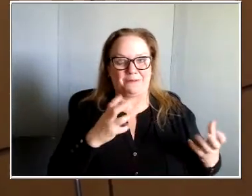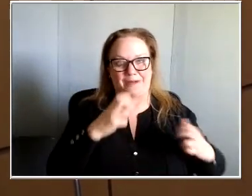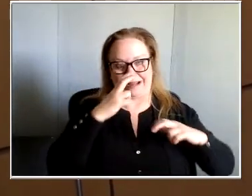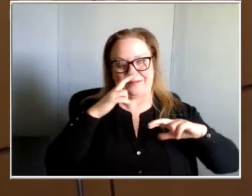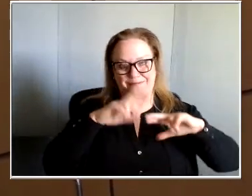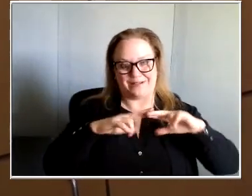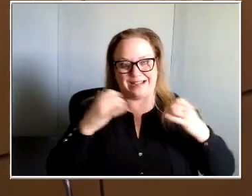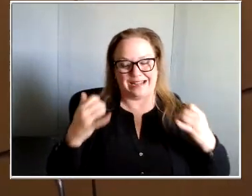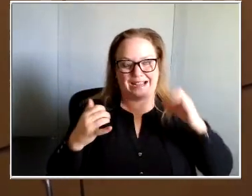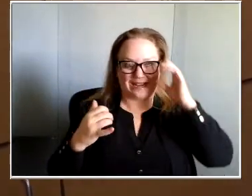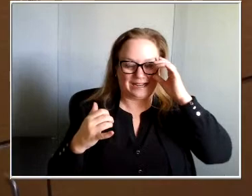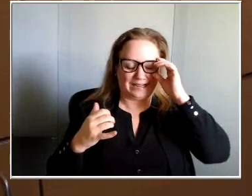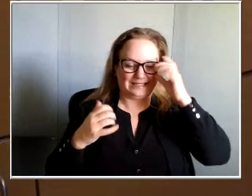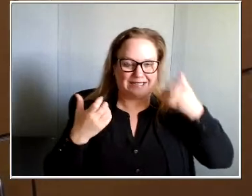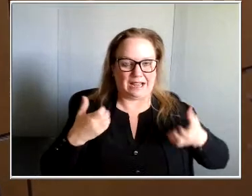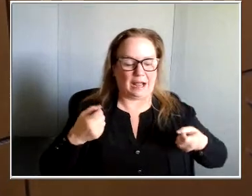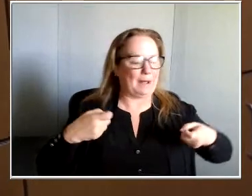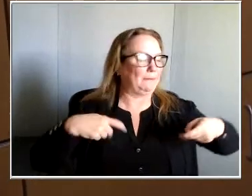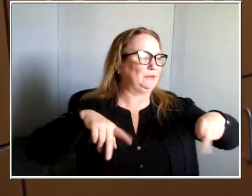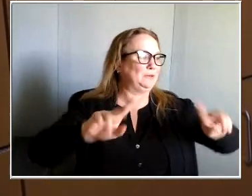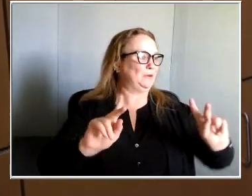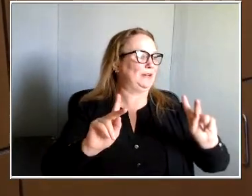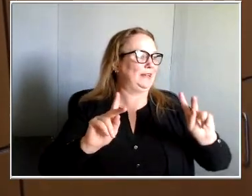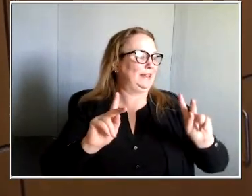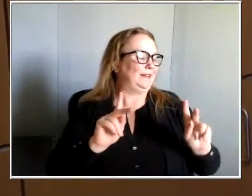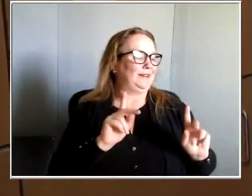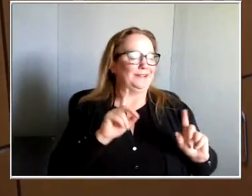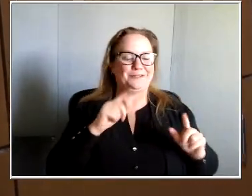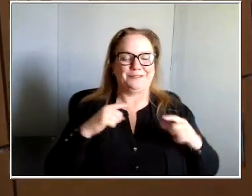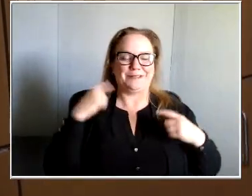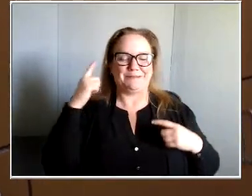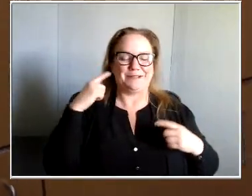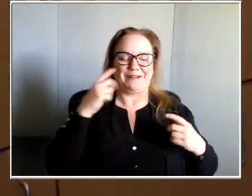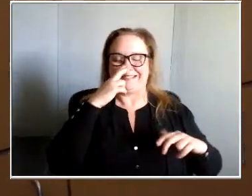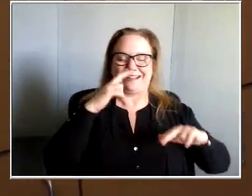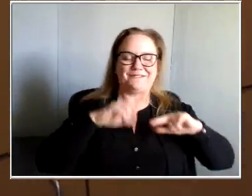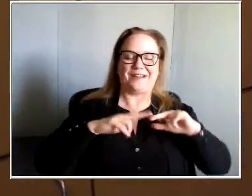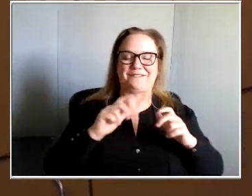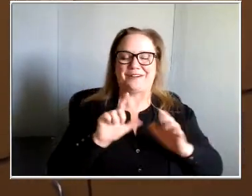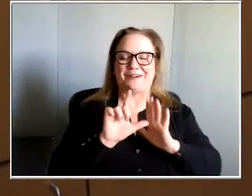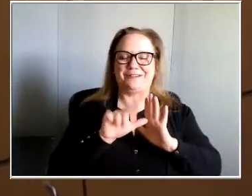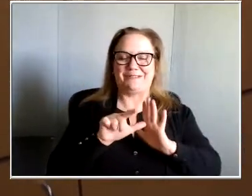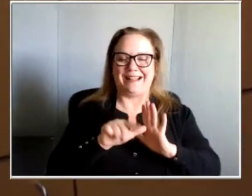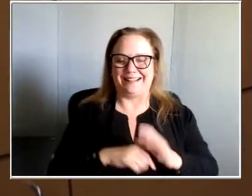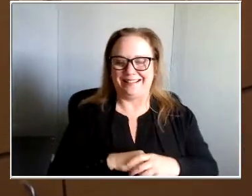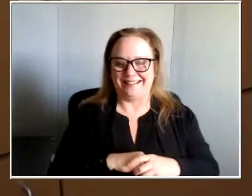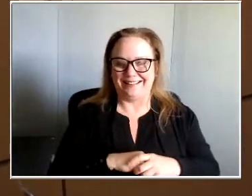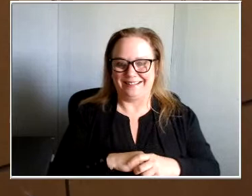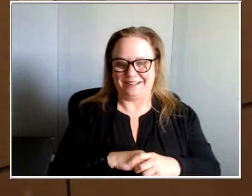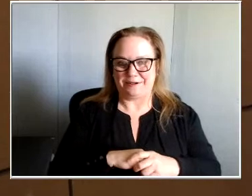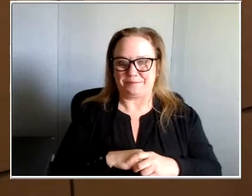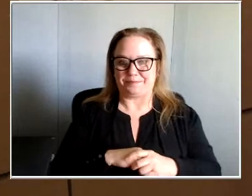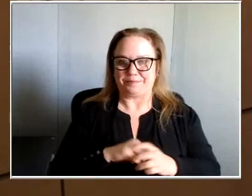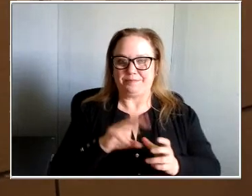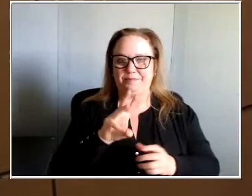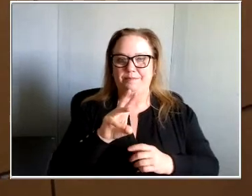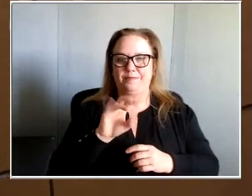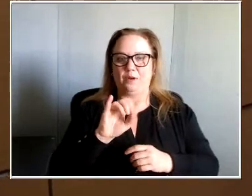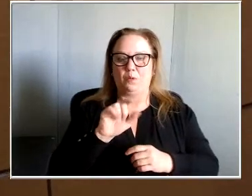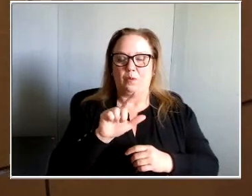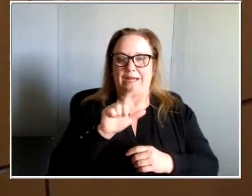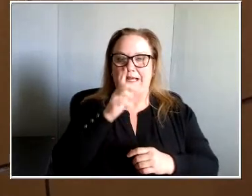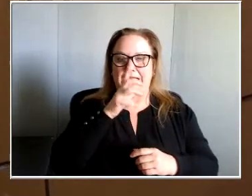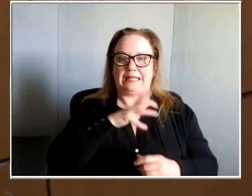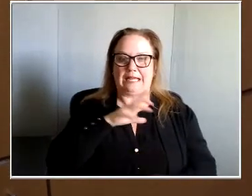fun. It's a chance to step across the line for a while. But we have a wiggery lady in here,